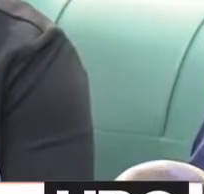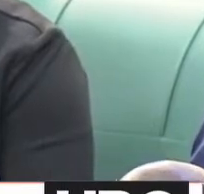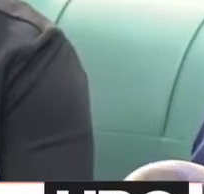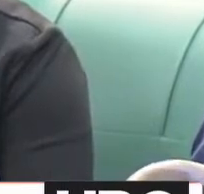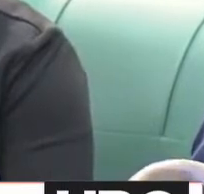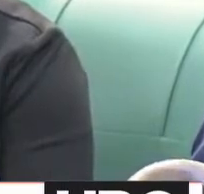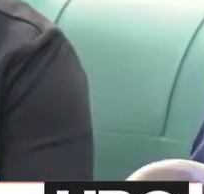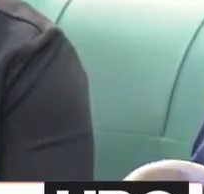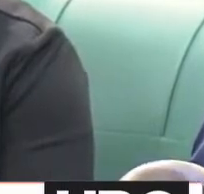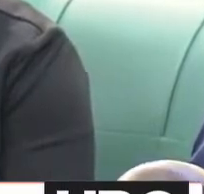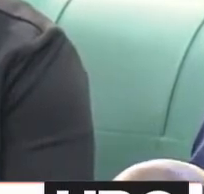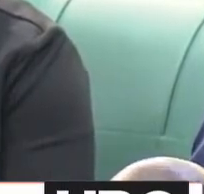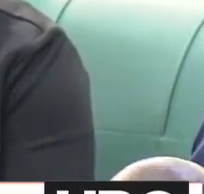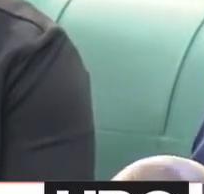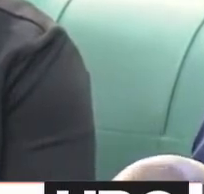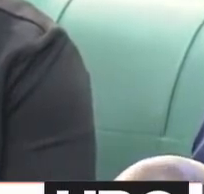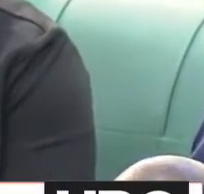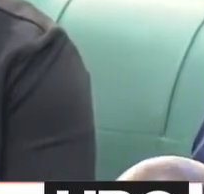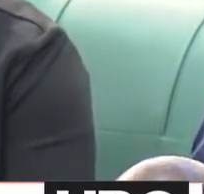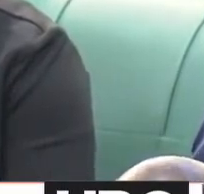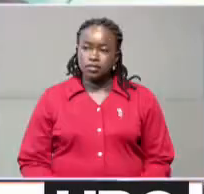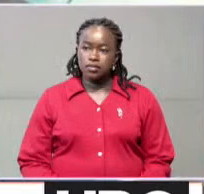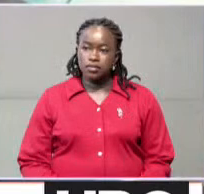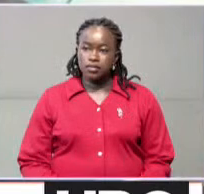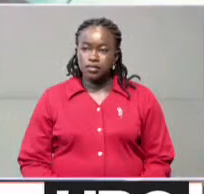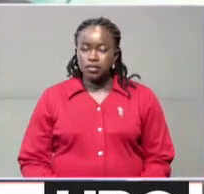i'm not going to read the whole report